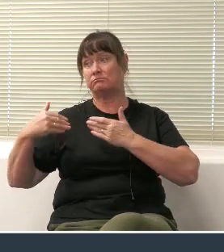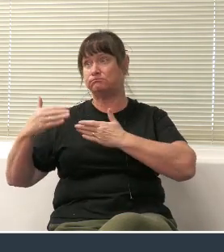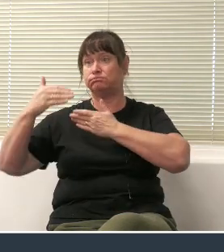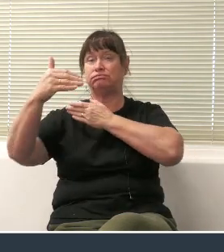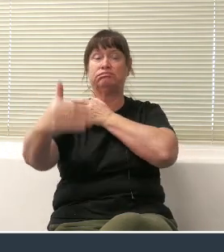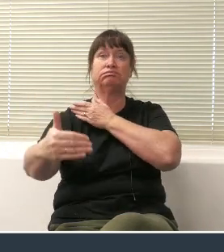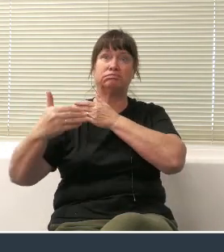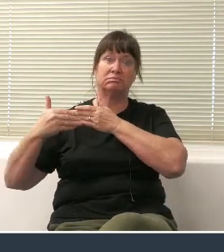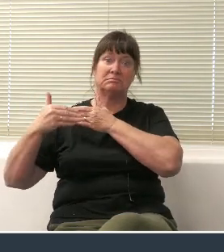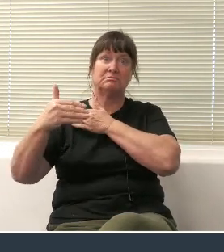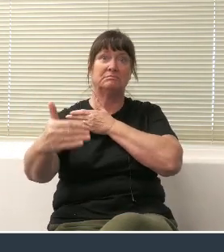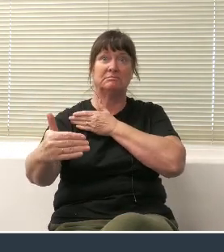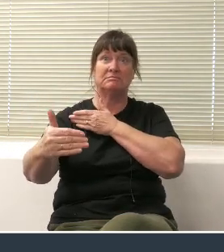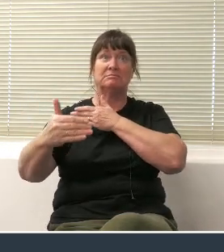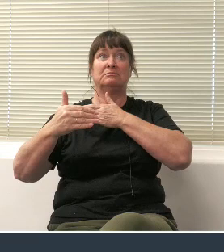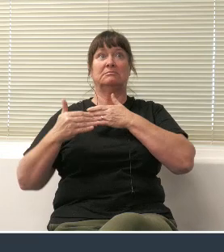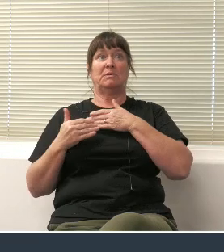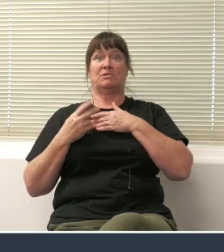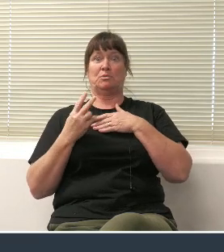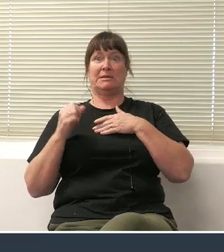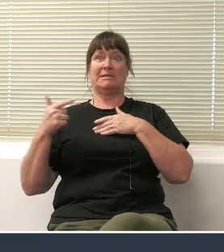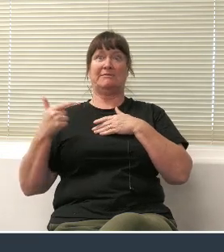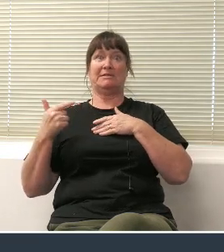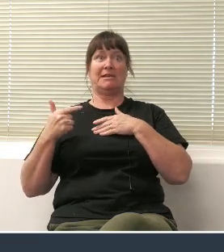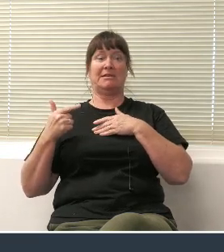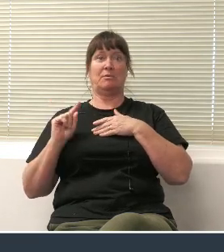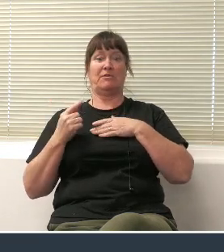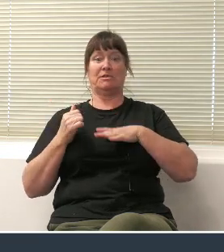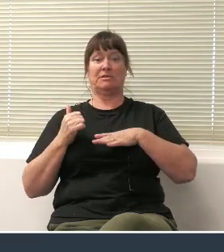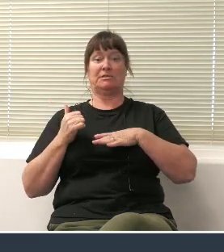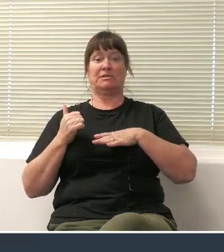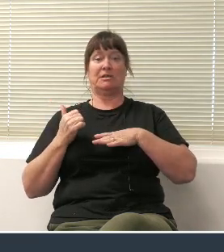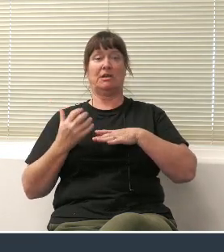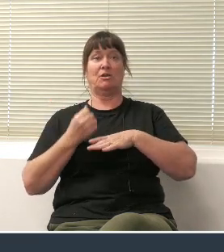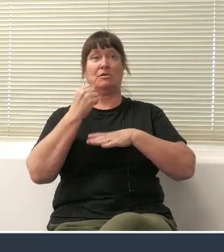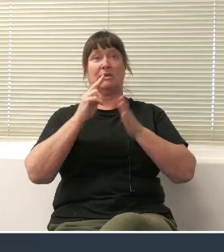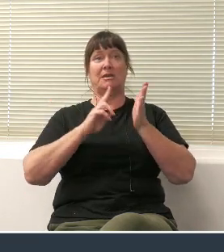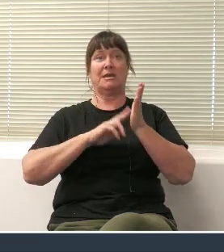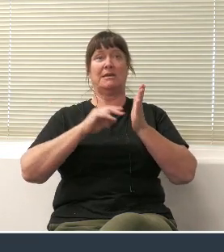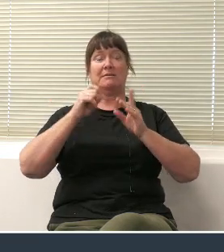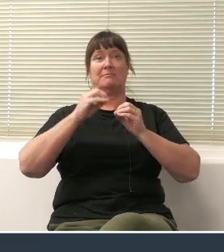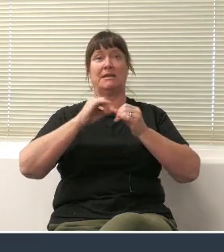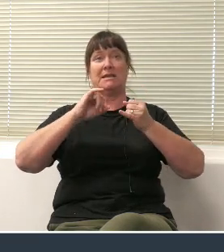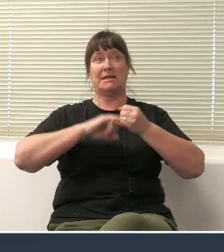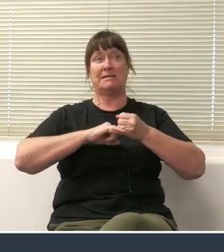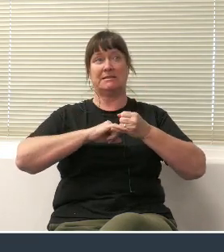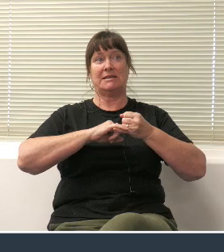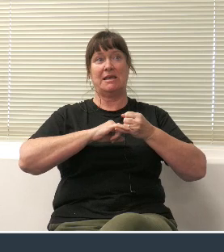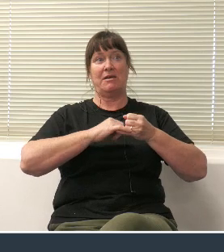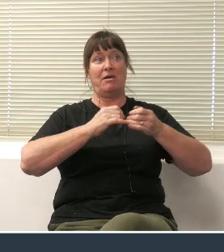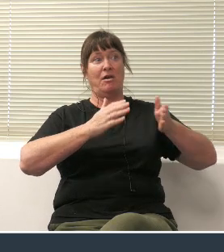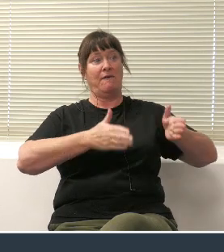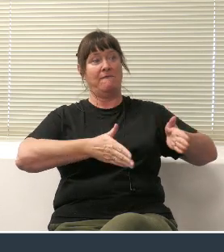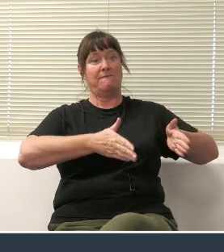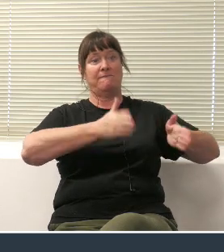on. It was roughly June or July in 2017 that we got the MBS, the DSA ratings for the 2 buildings